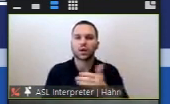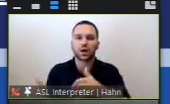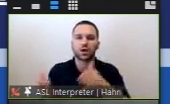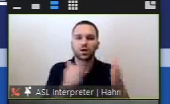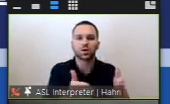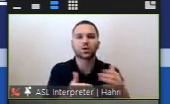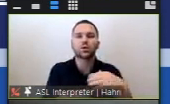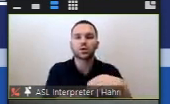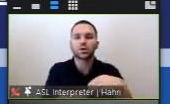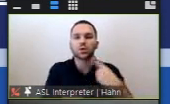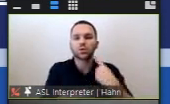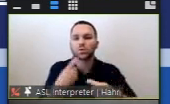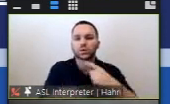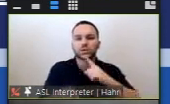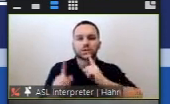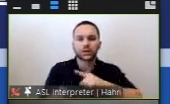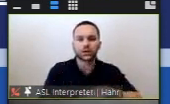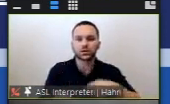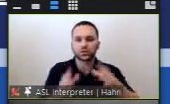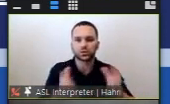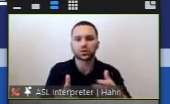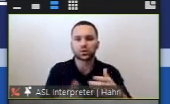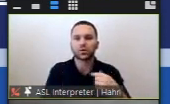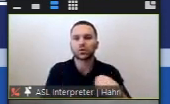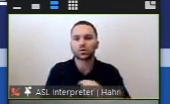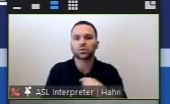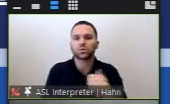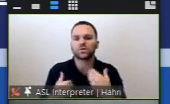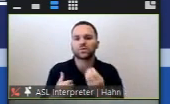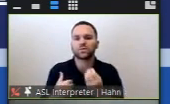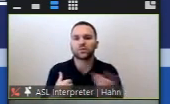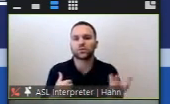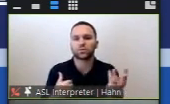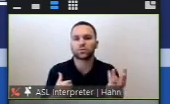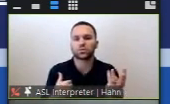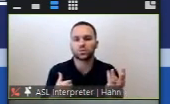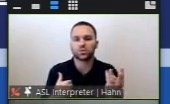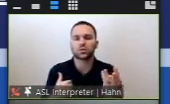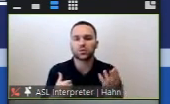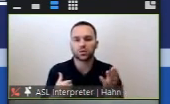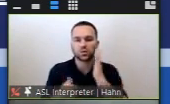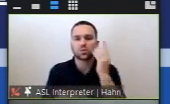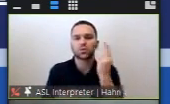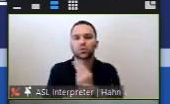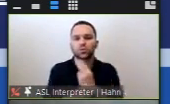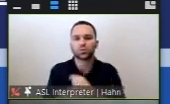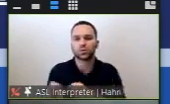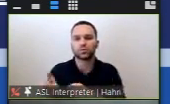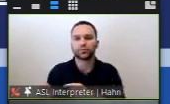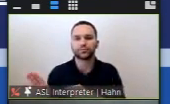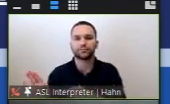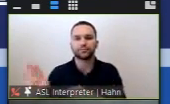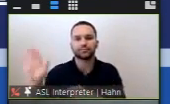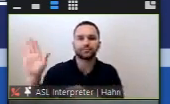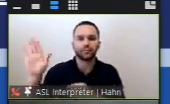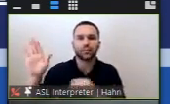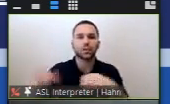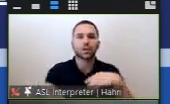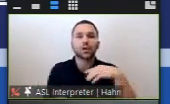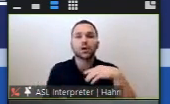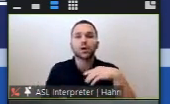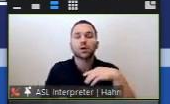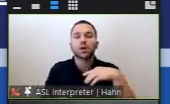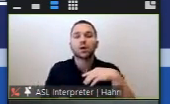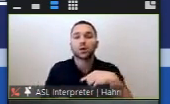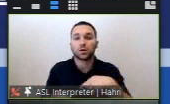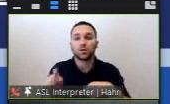Avail. And just a little couple of housekeeping notes. We'll use the raise hand function if you'd like to ask a question, and I'll go ahead and call on you in the order